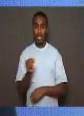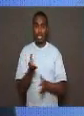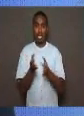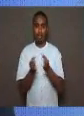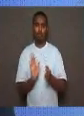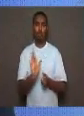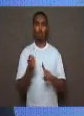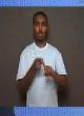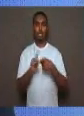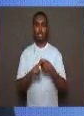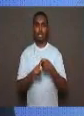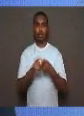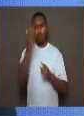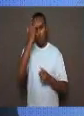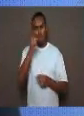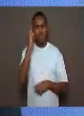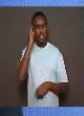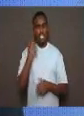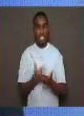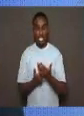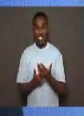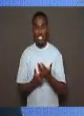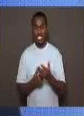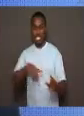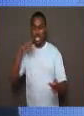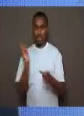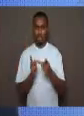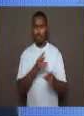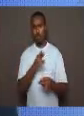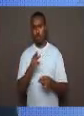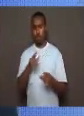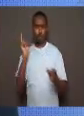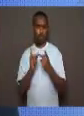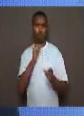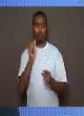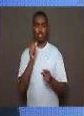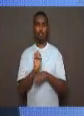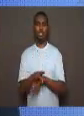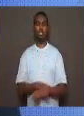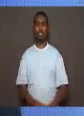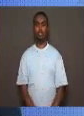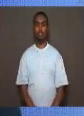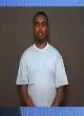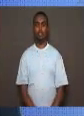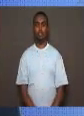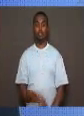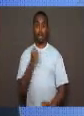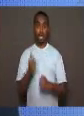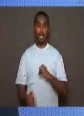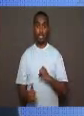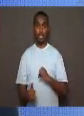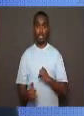explain to your partner why you think this is an effective or ineffective message.